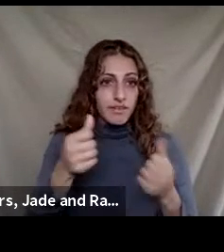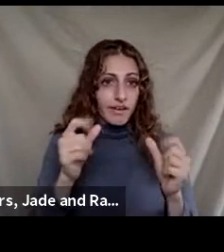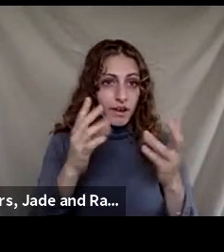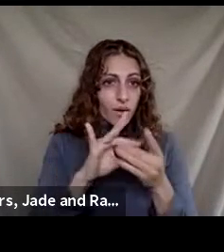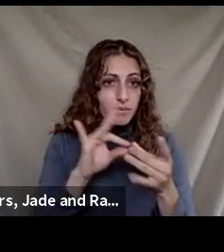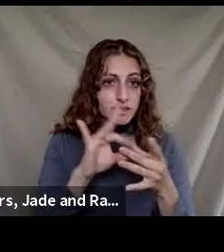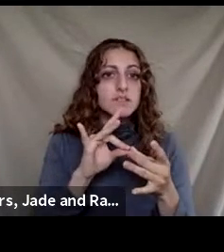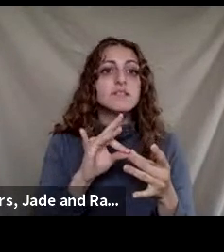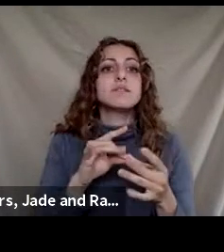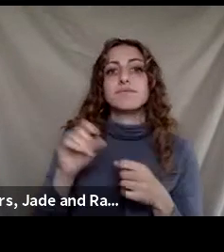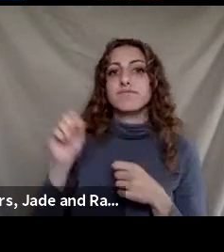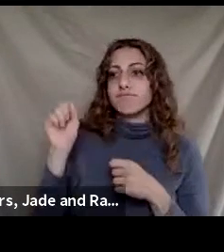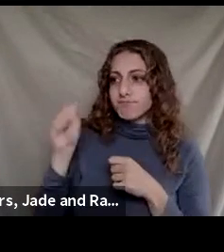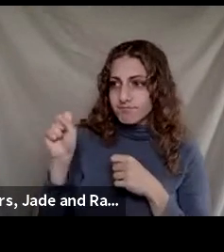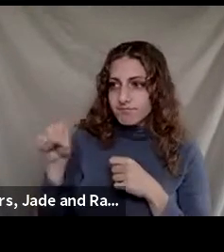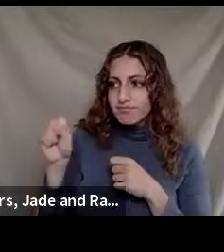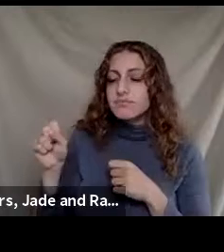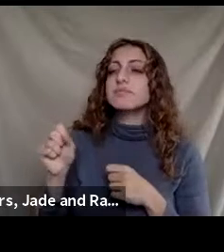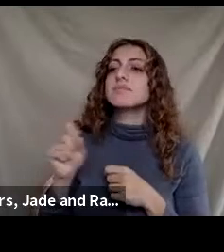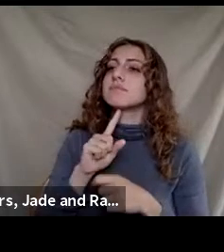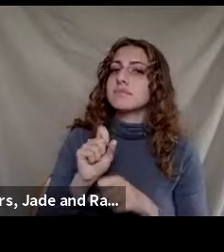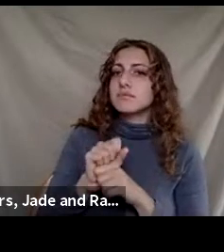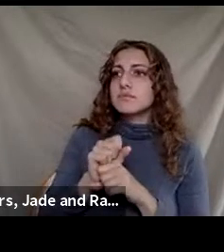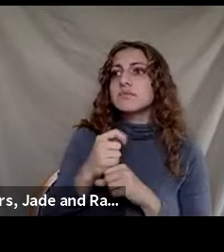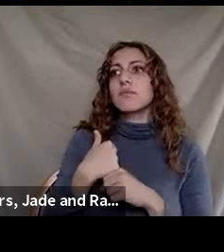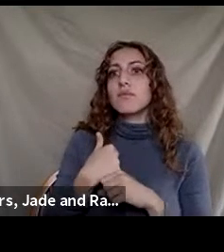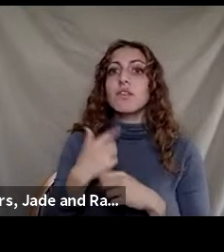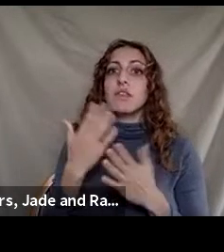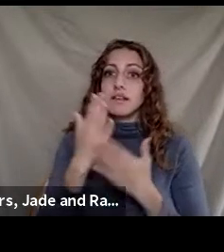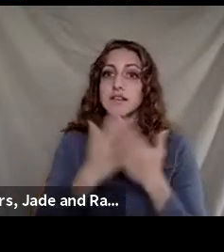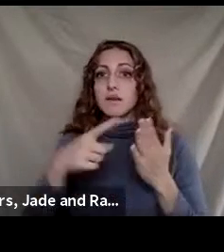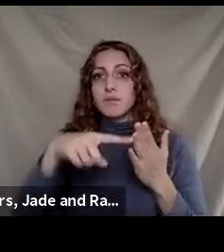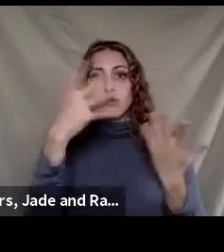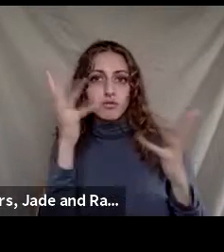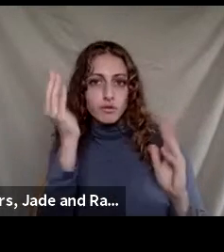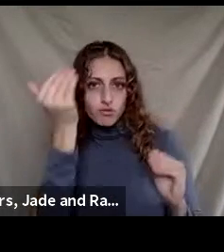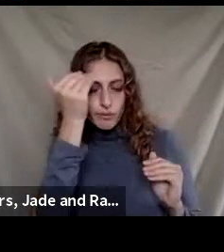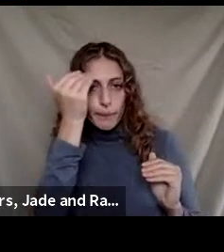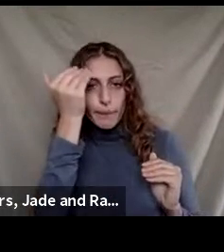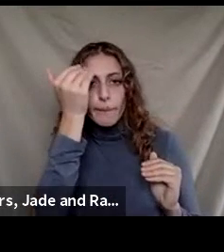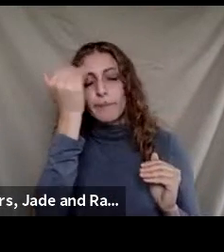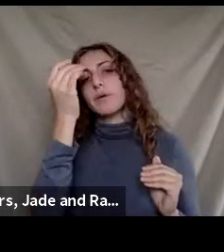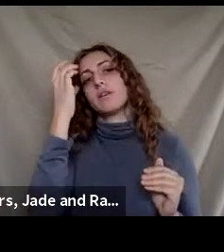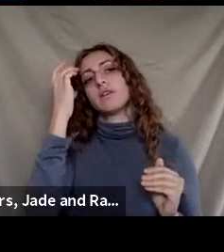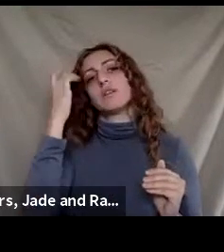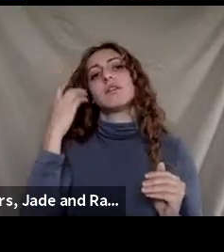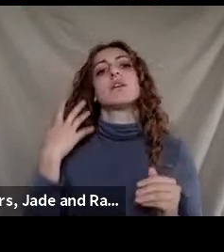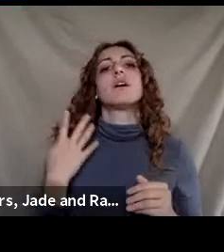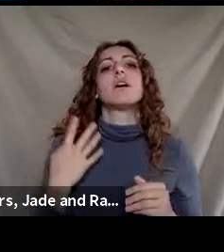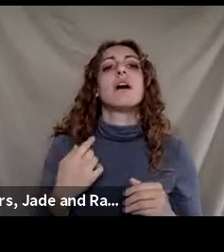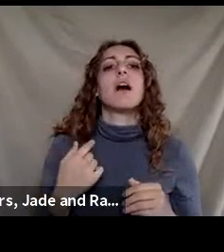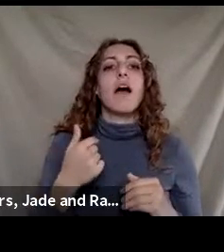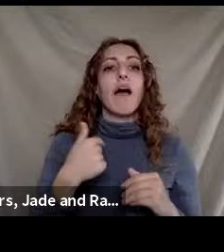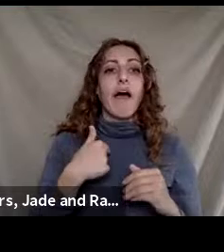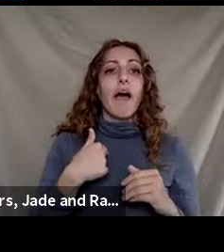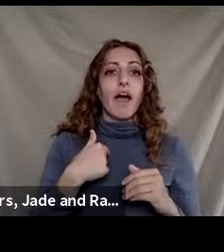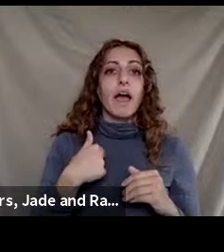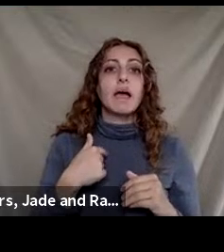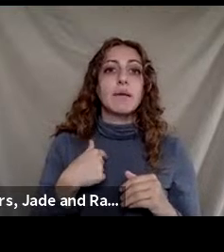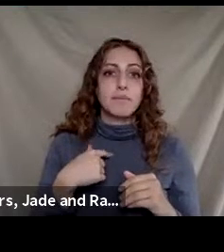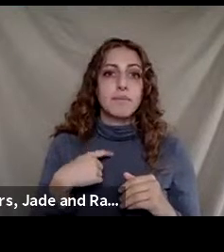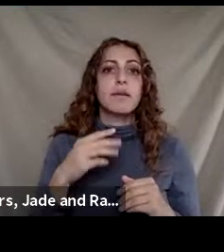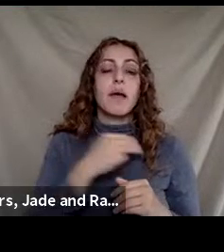Yes, actually, as some of you may have already know, I'm a faculty member of